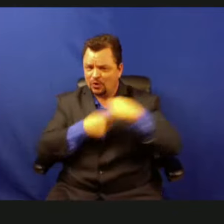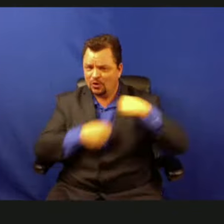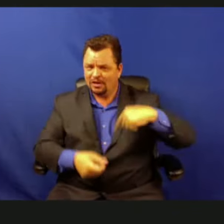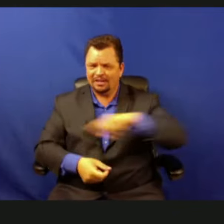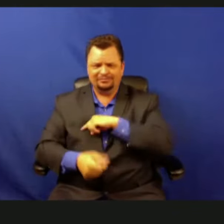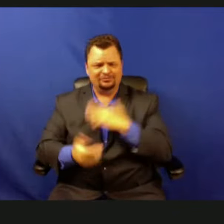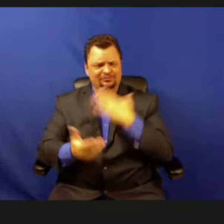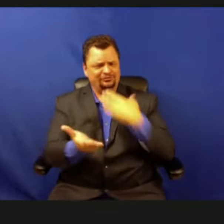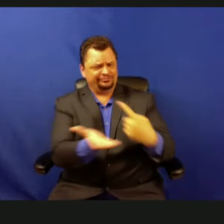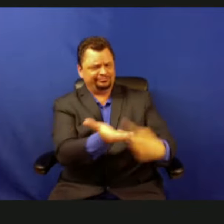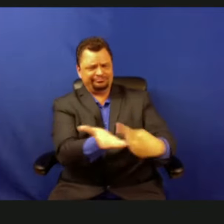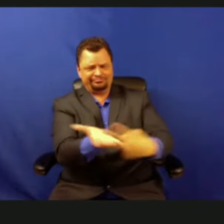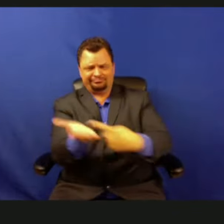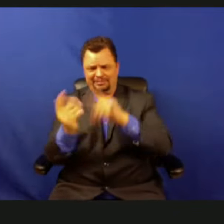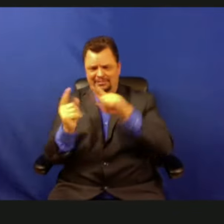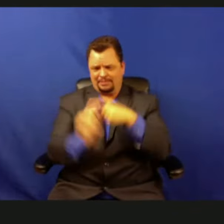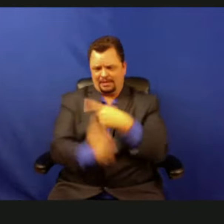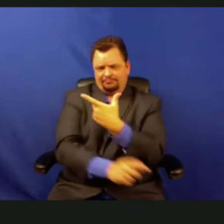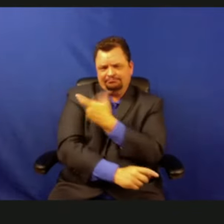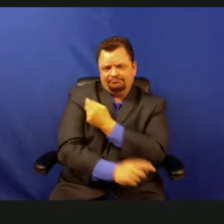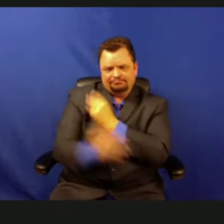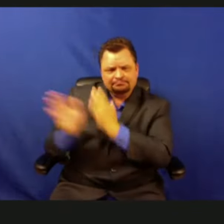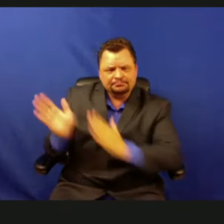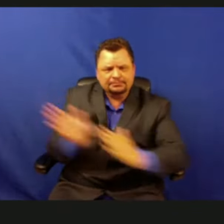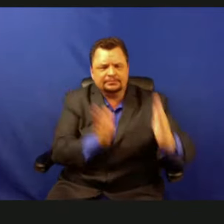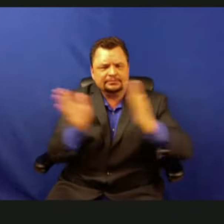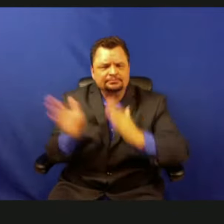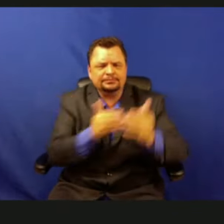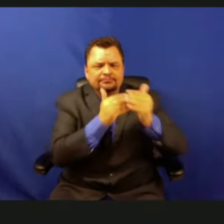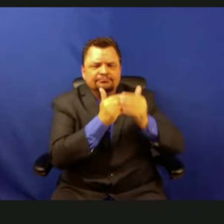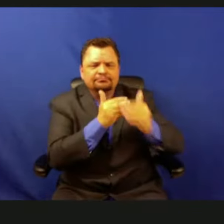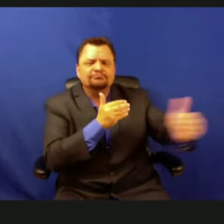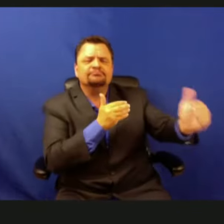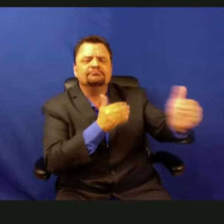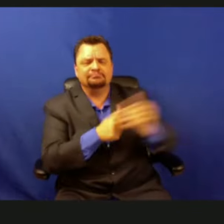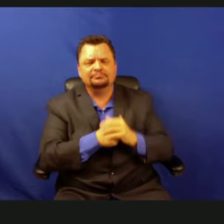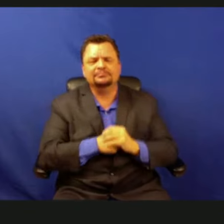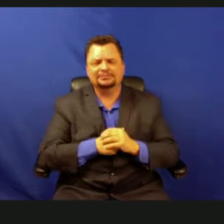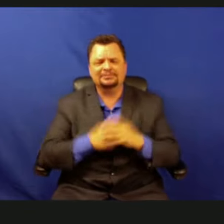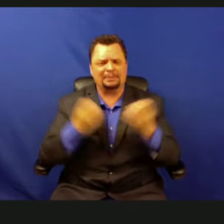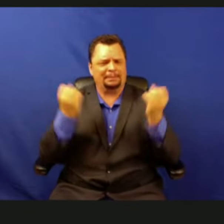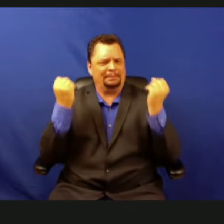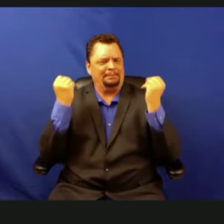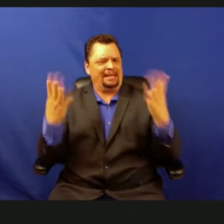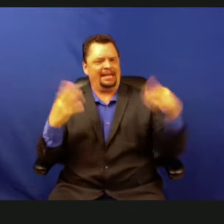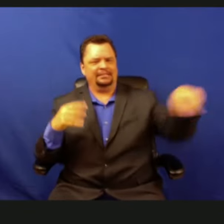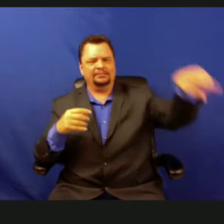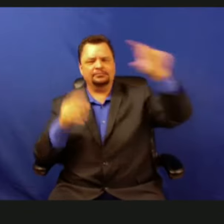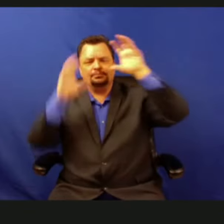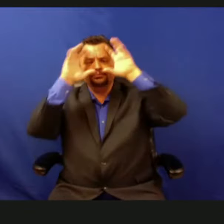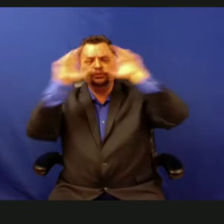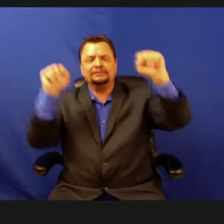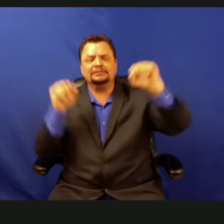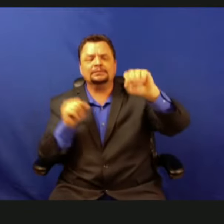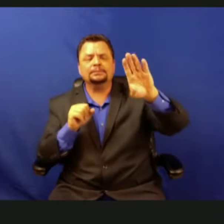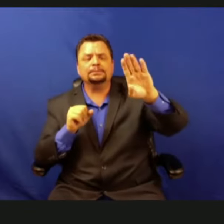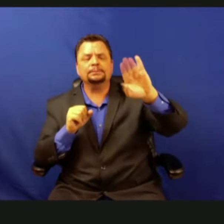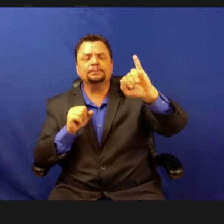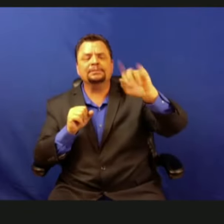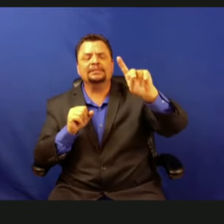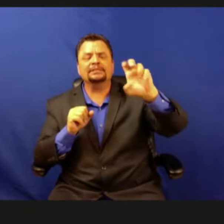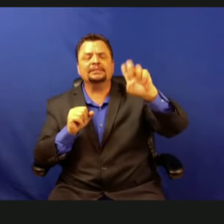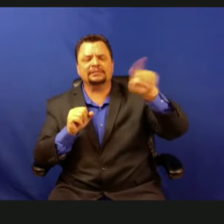lot that President Trump got wrong about the pandemic, but there's also something very important he got right. And what he got right about the pandemic was Operation Warp